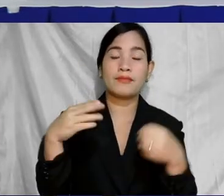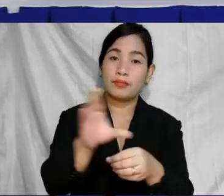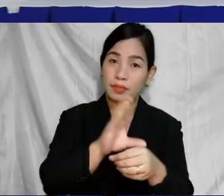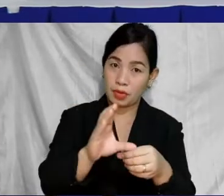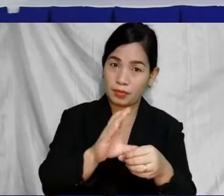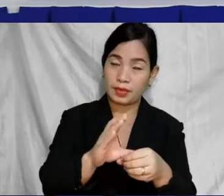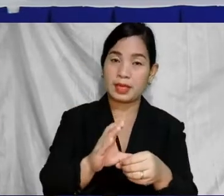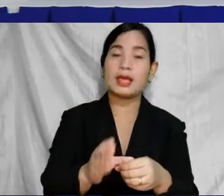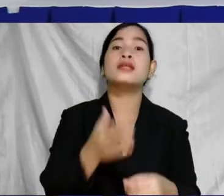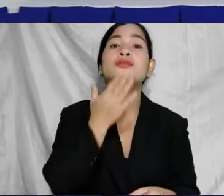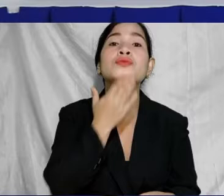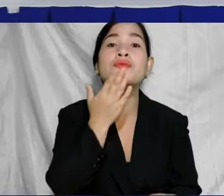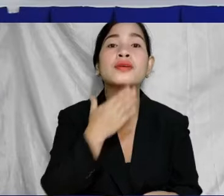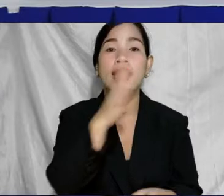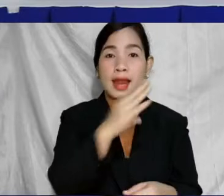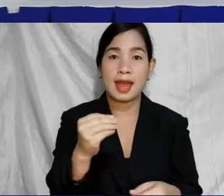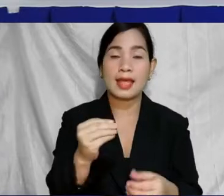and cream.